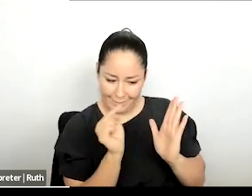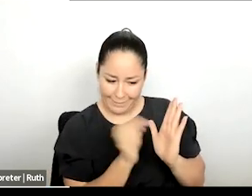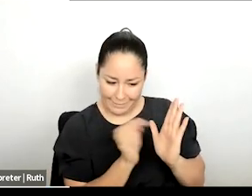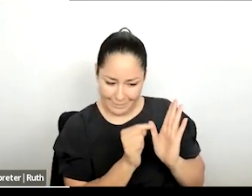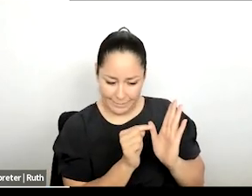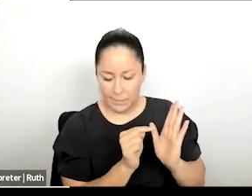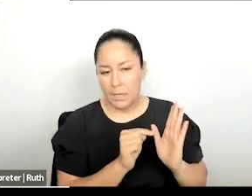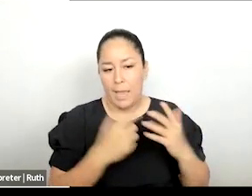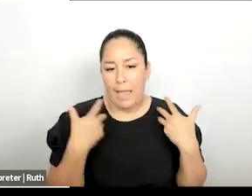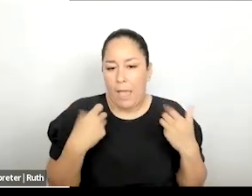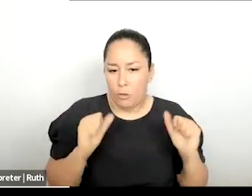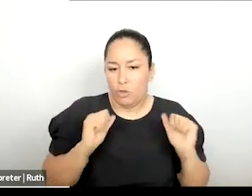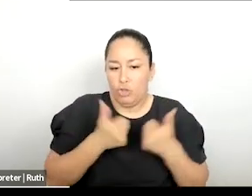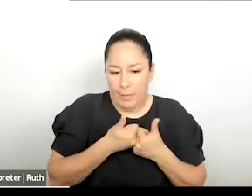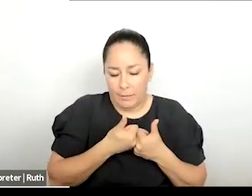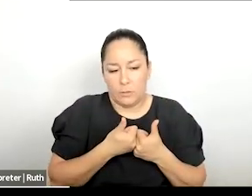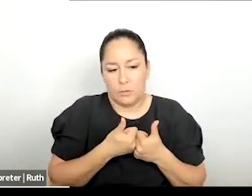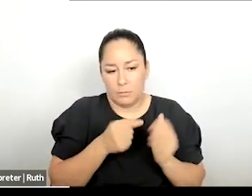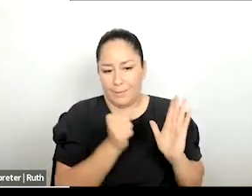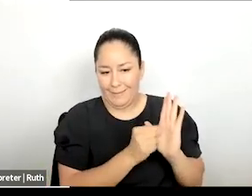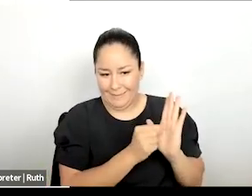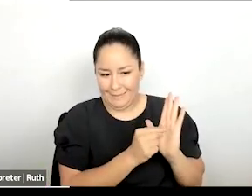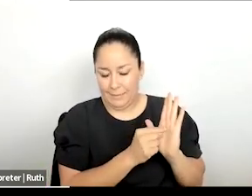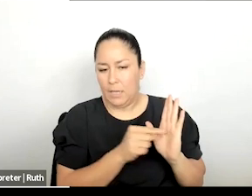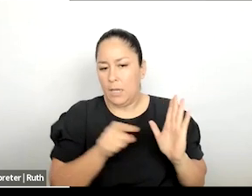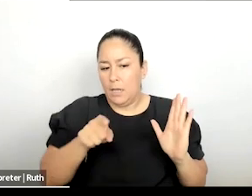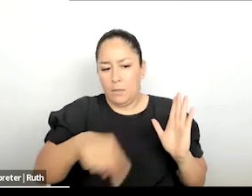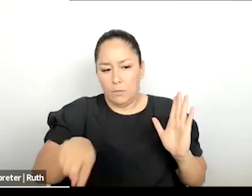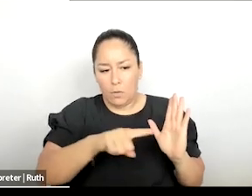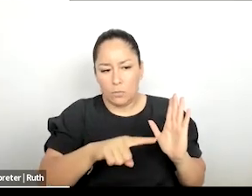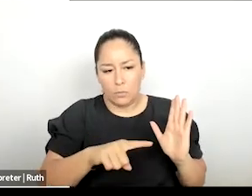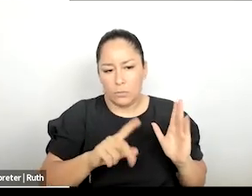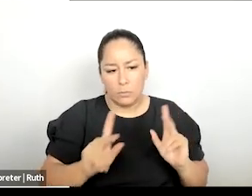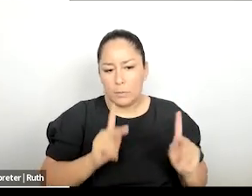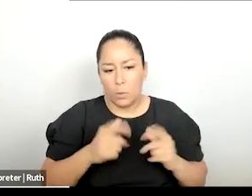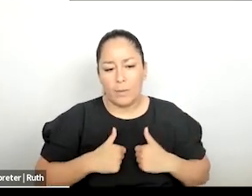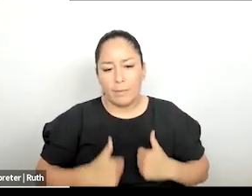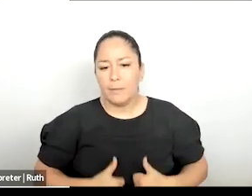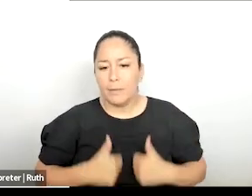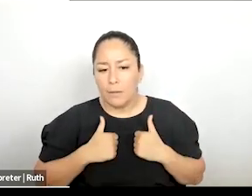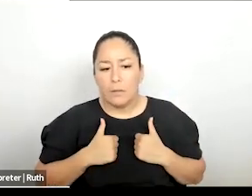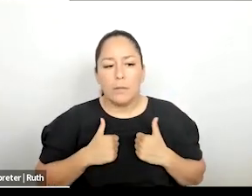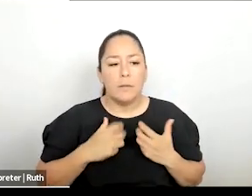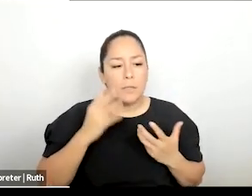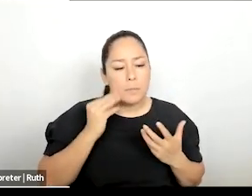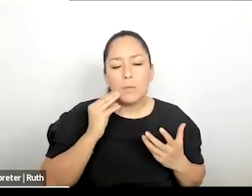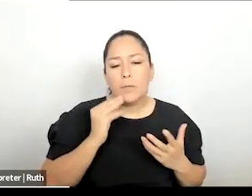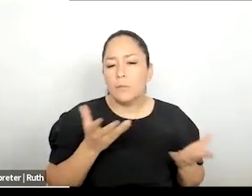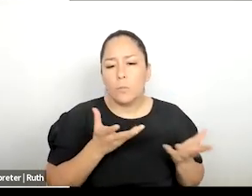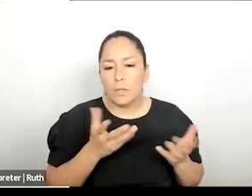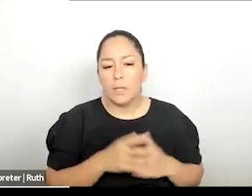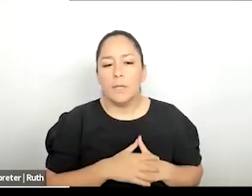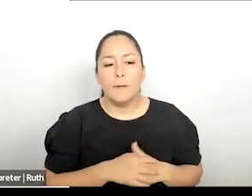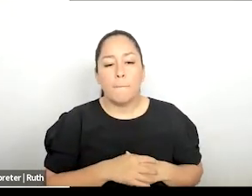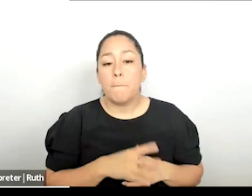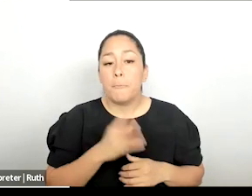being explored by people with lived or living experience of the challenge. The solution that is